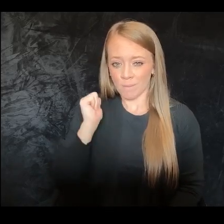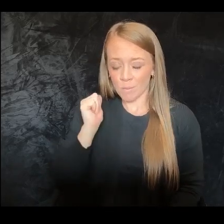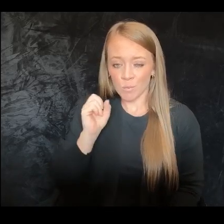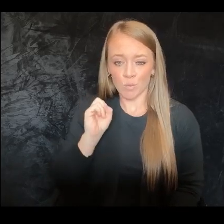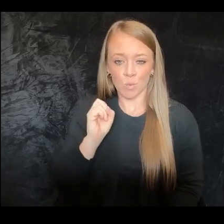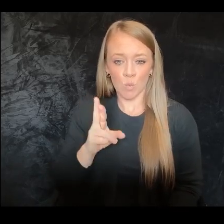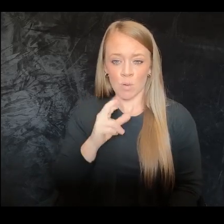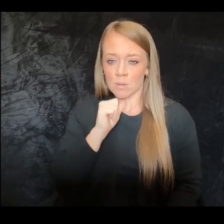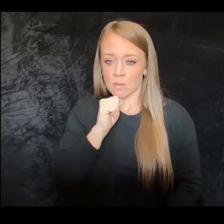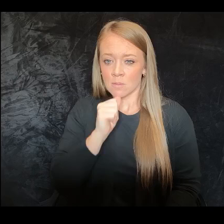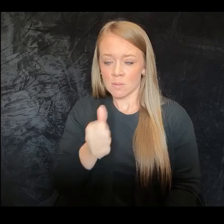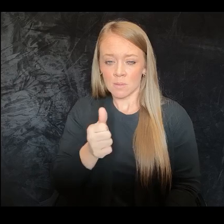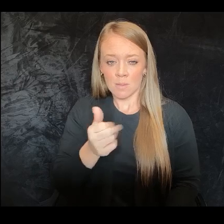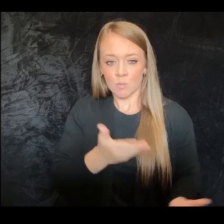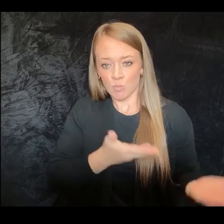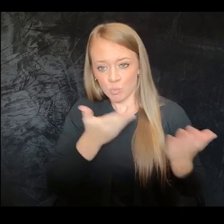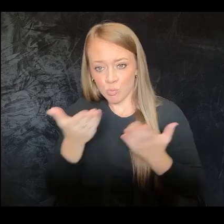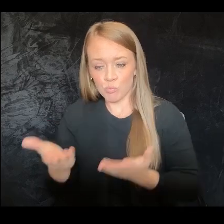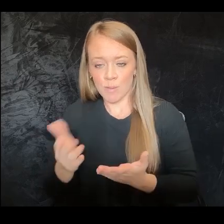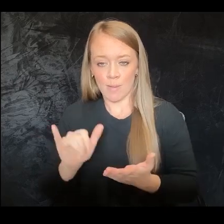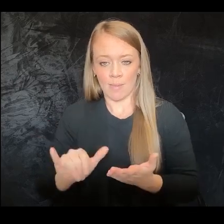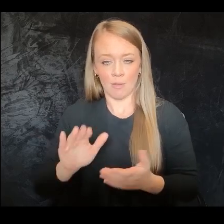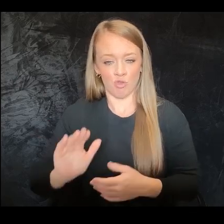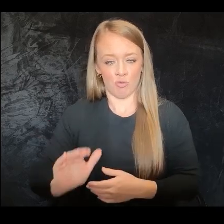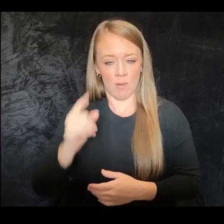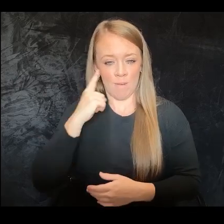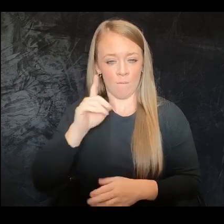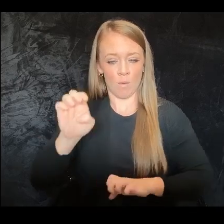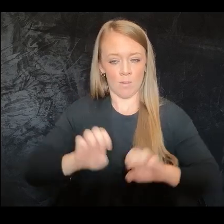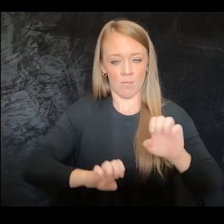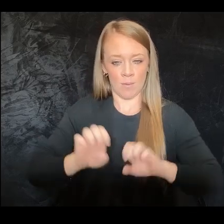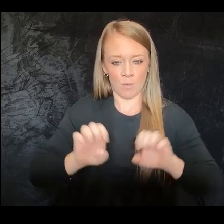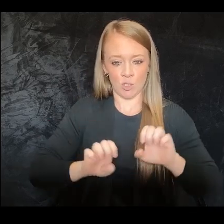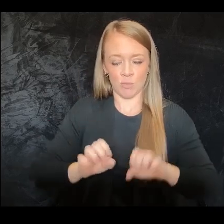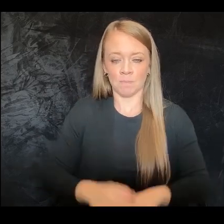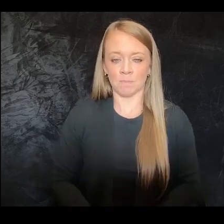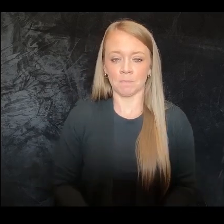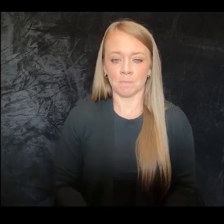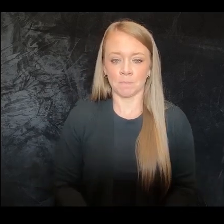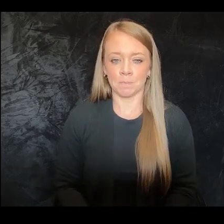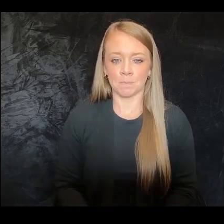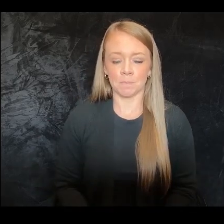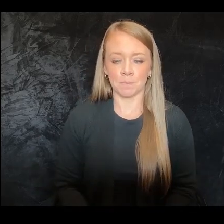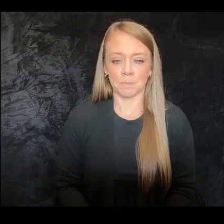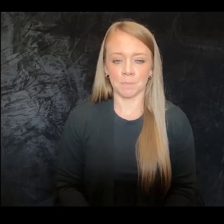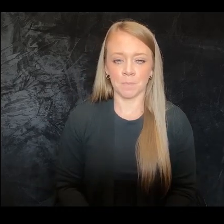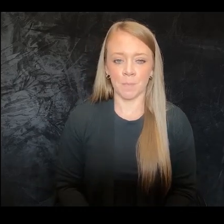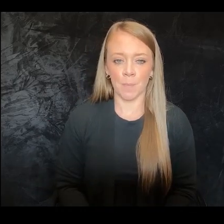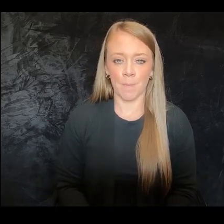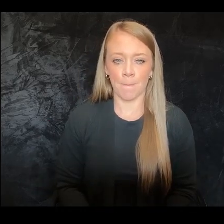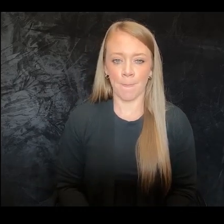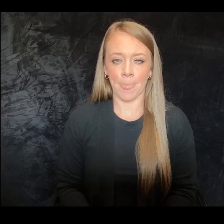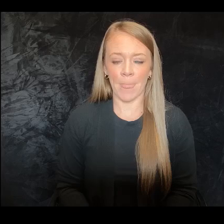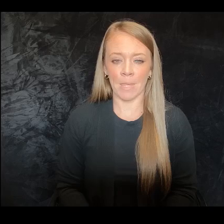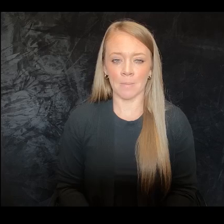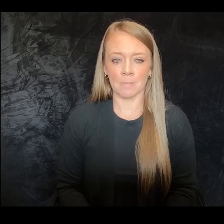parent repeatedly fails or refuses to produce the child for evaluation.